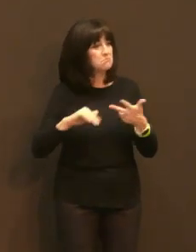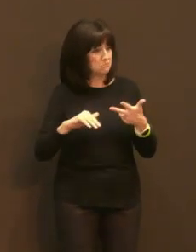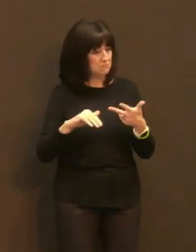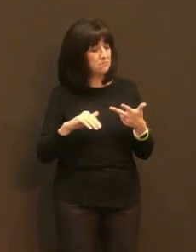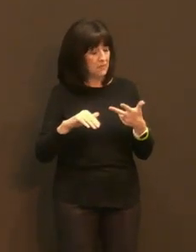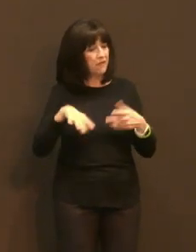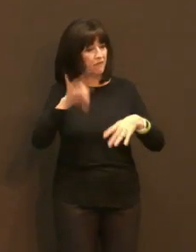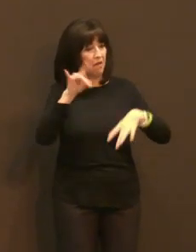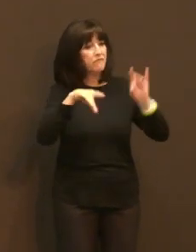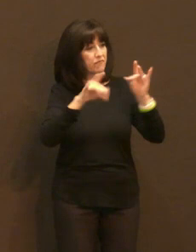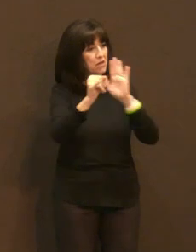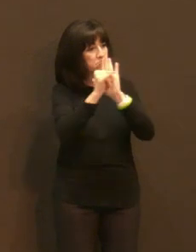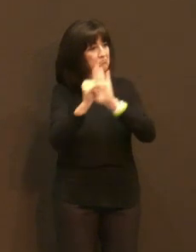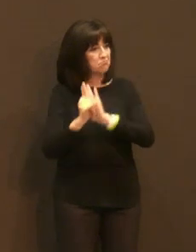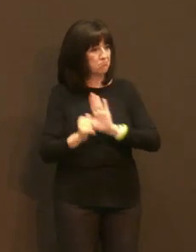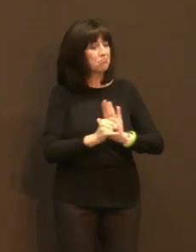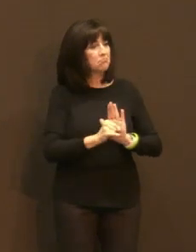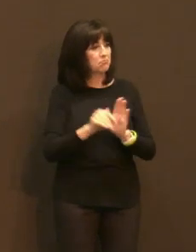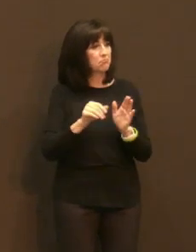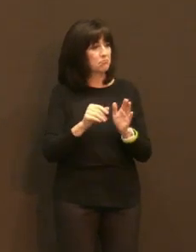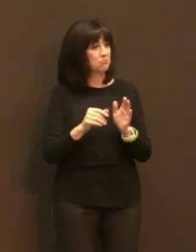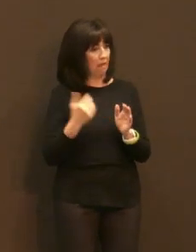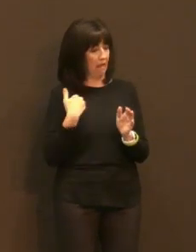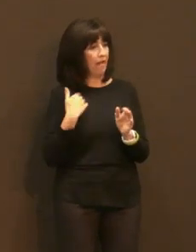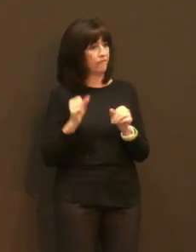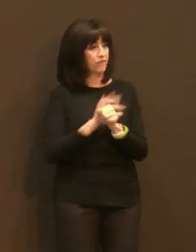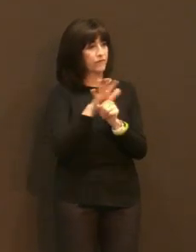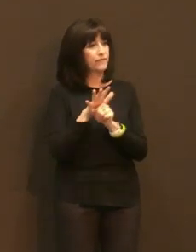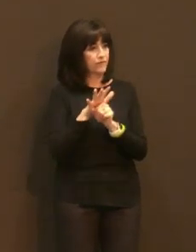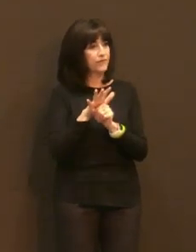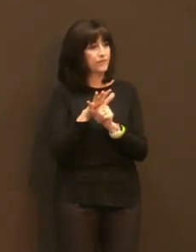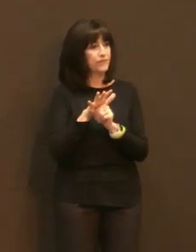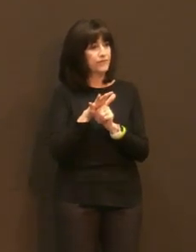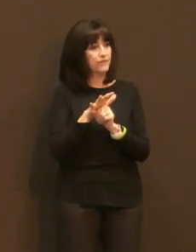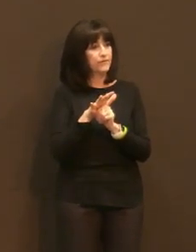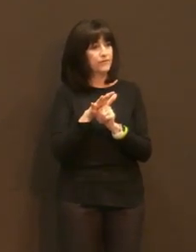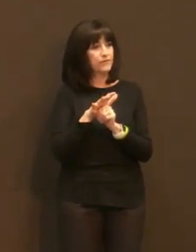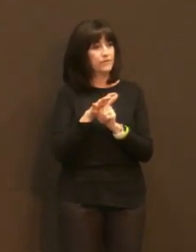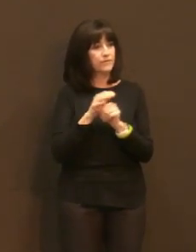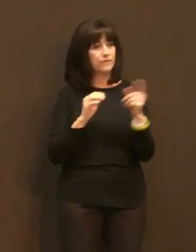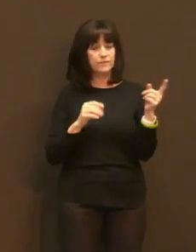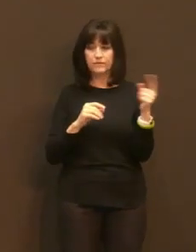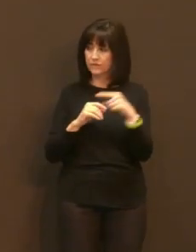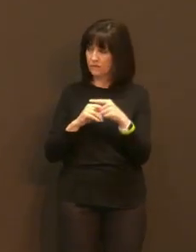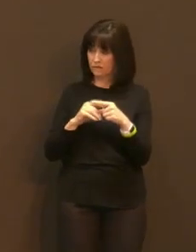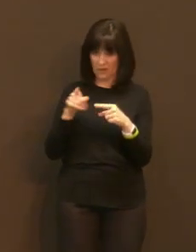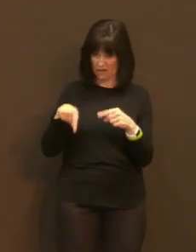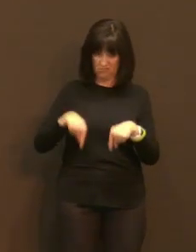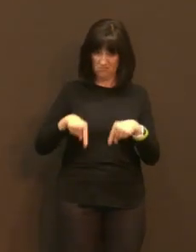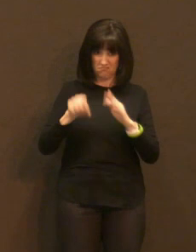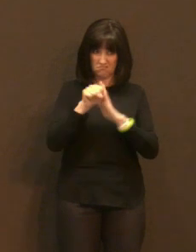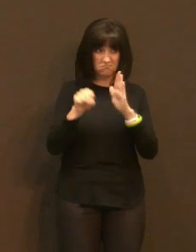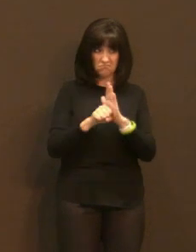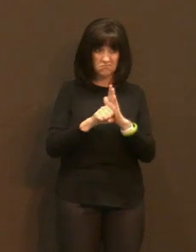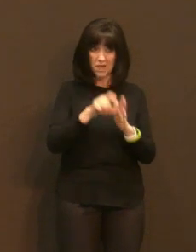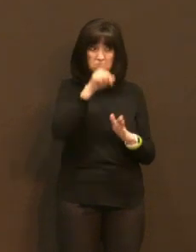been positive for COVID-19. Is that information the state would make public? I know other states have, just at